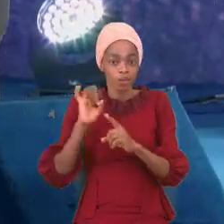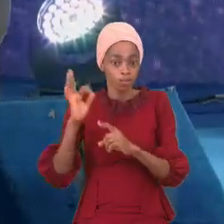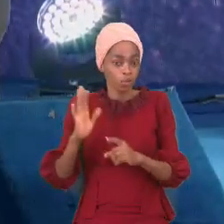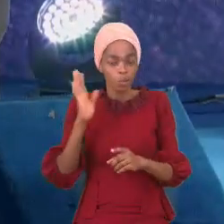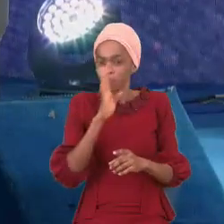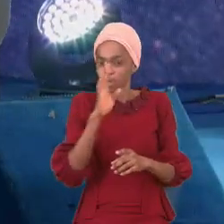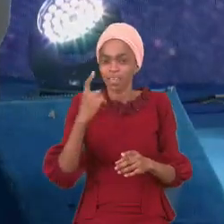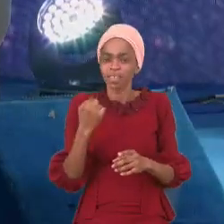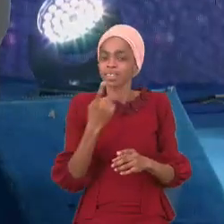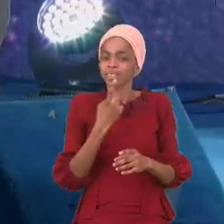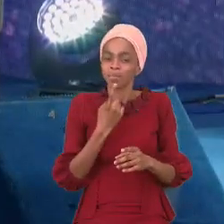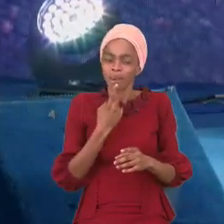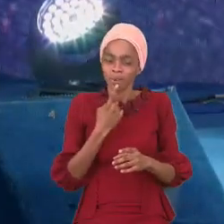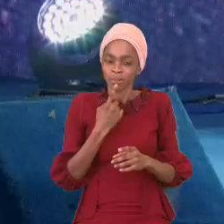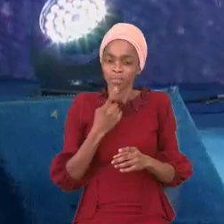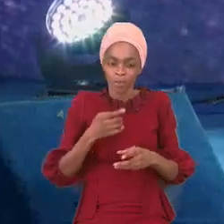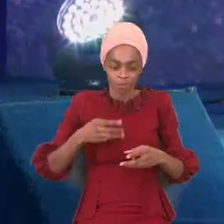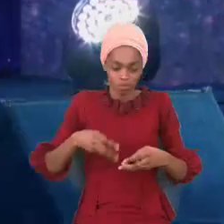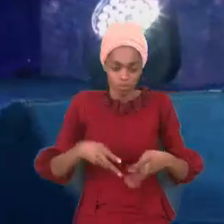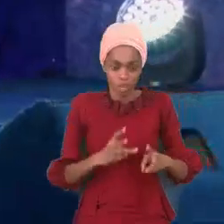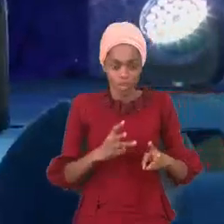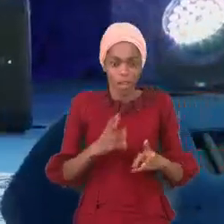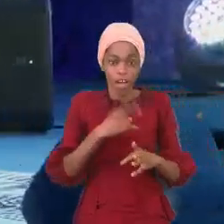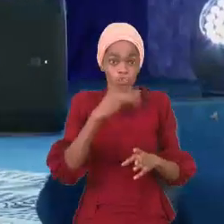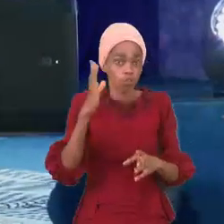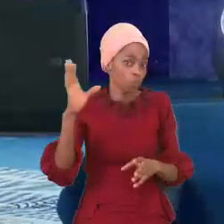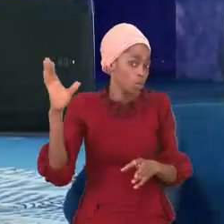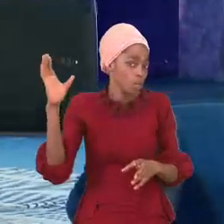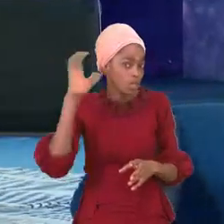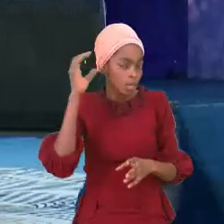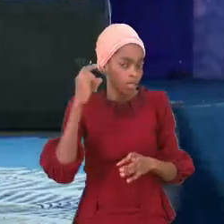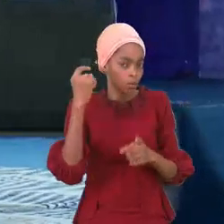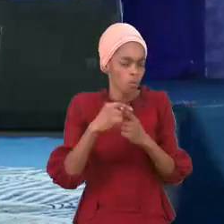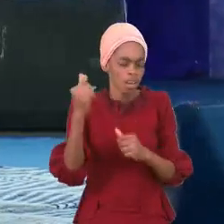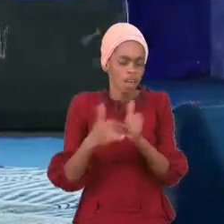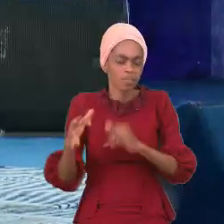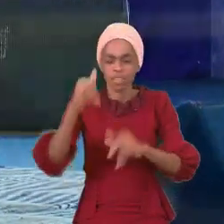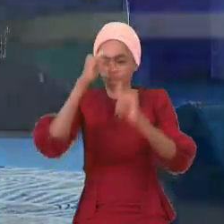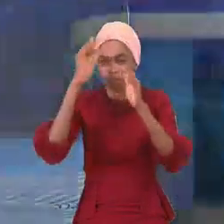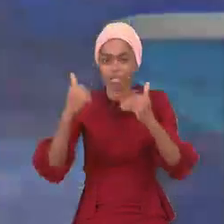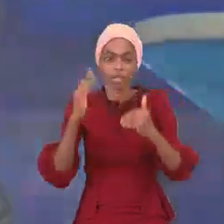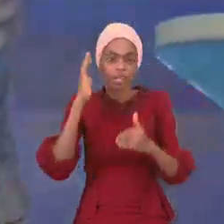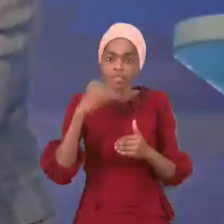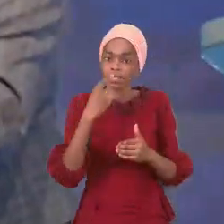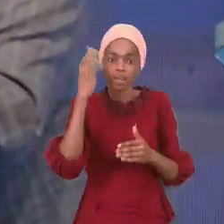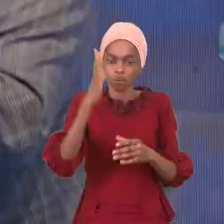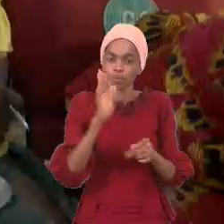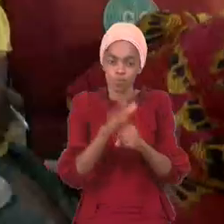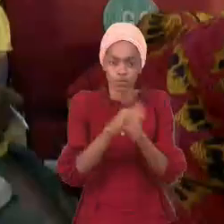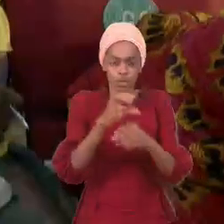and then you will hear the word. Everything that is said will be fulfilled in your